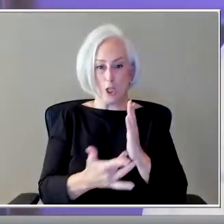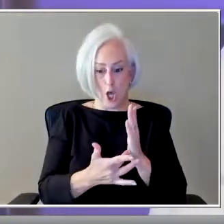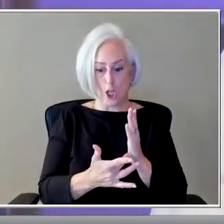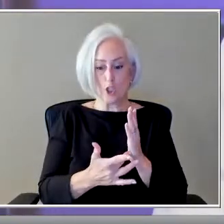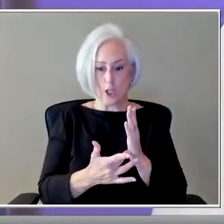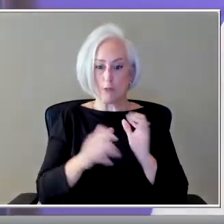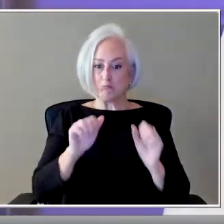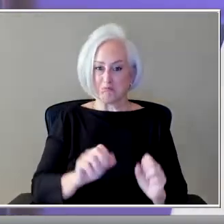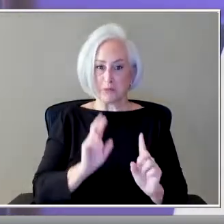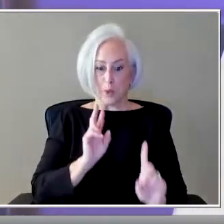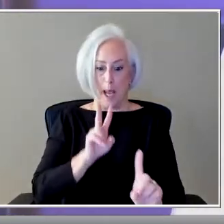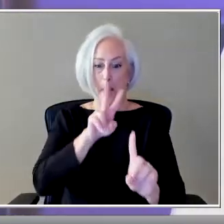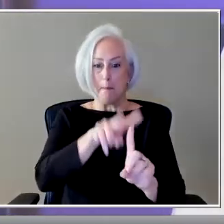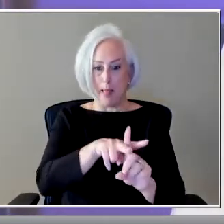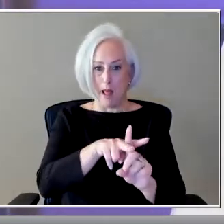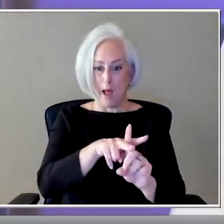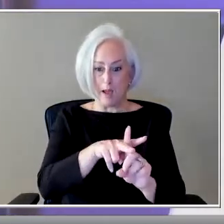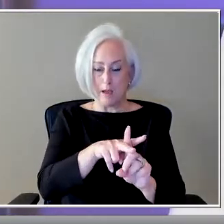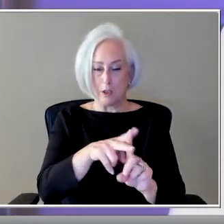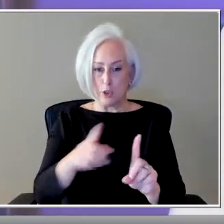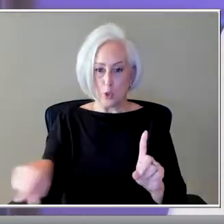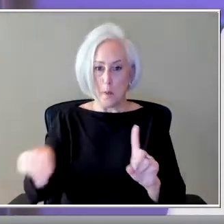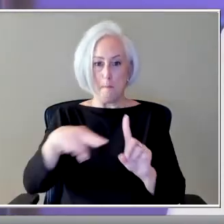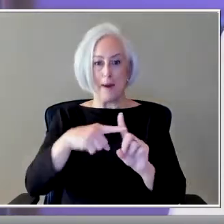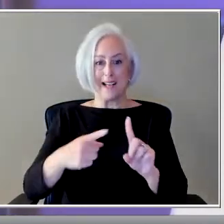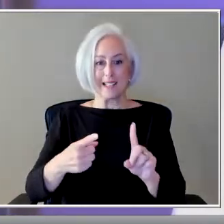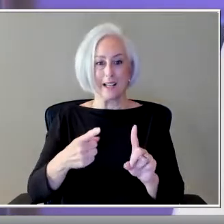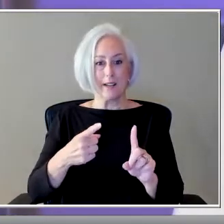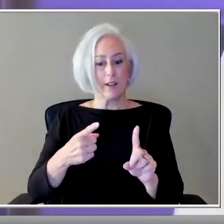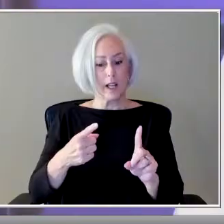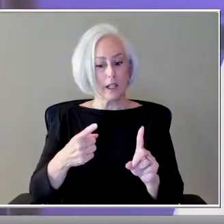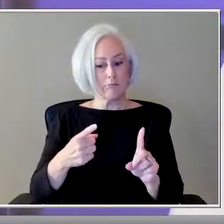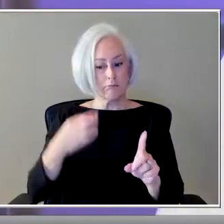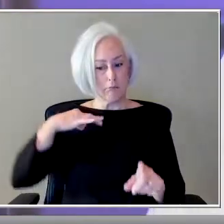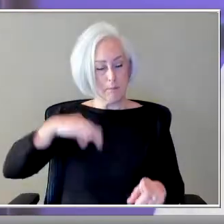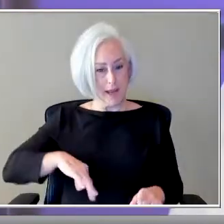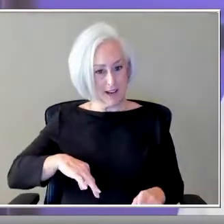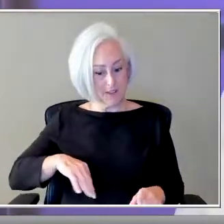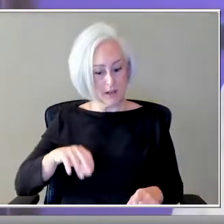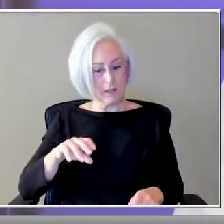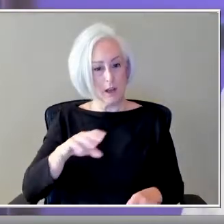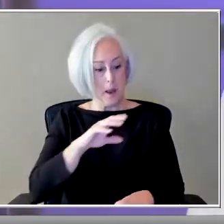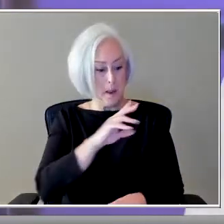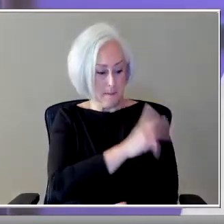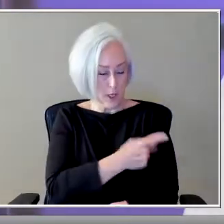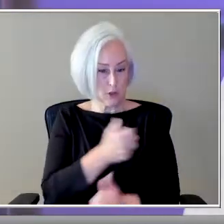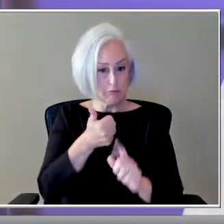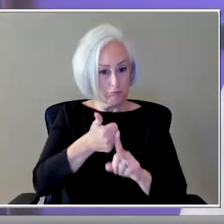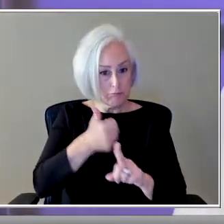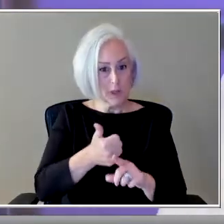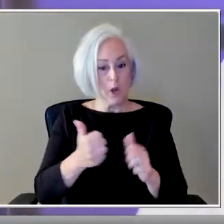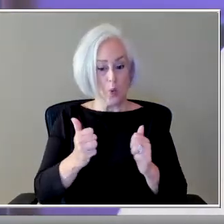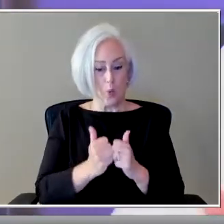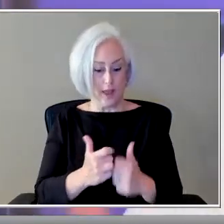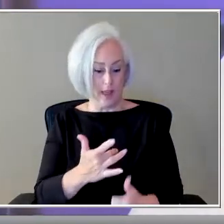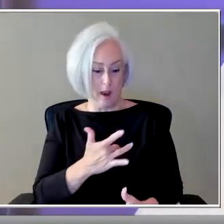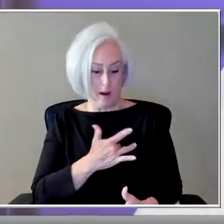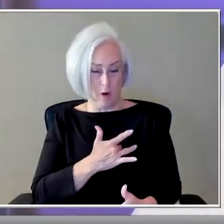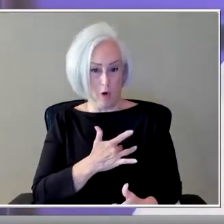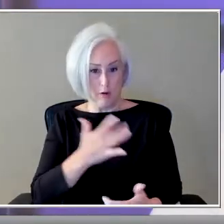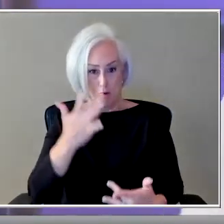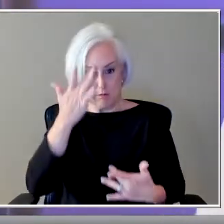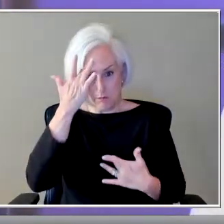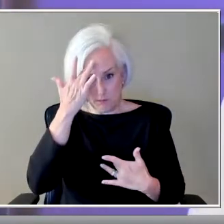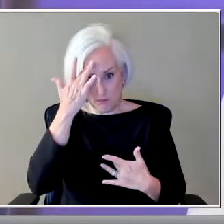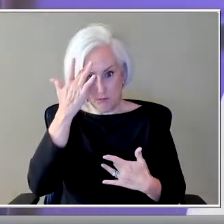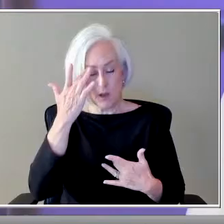a huge impact not only on patients with cardiovascular problems, but also our mothers with preeclampsia,